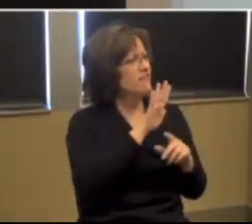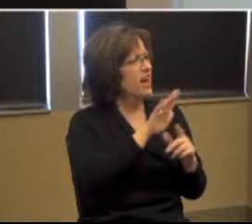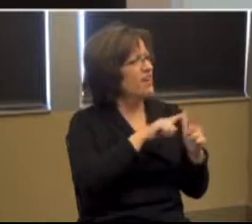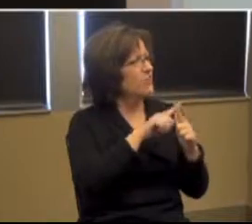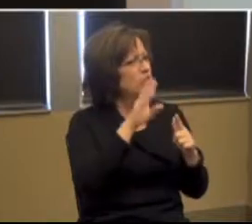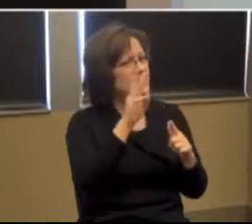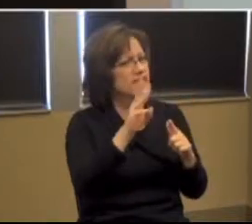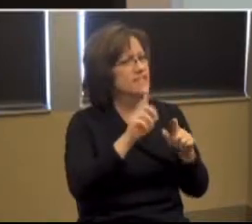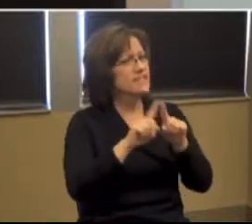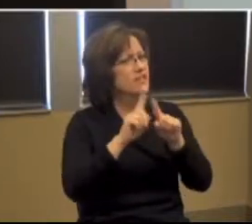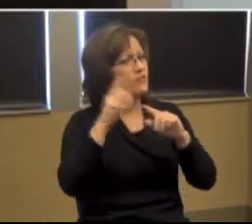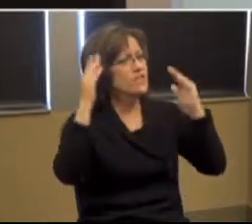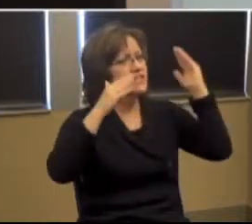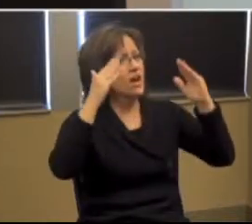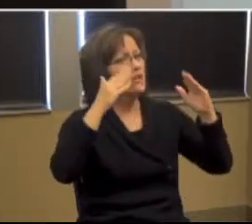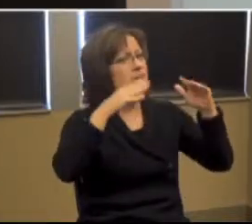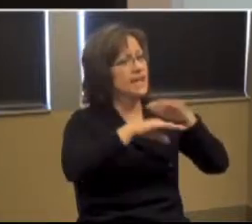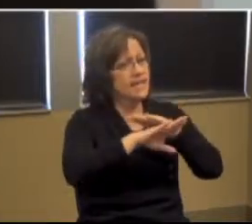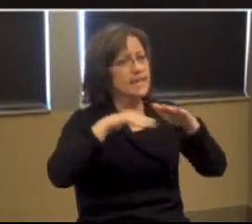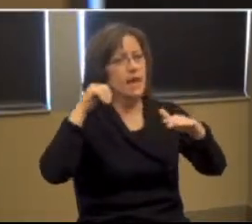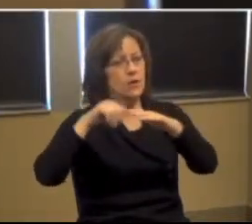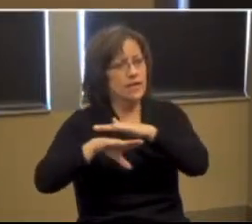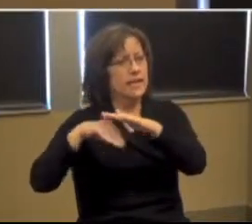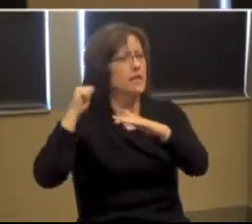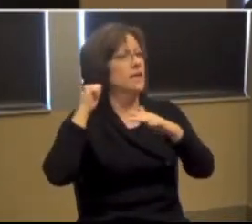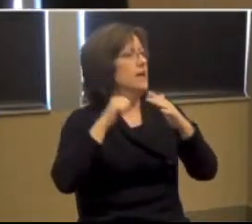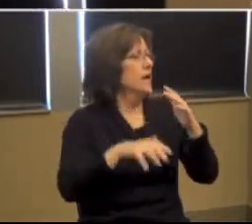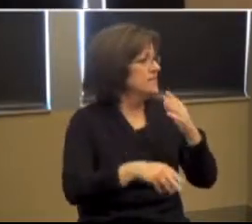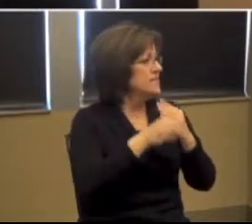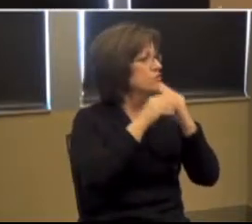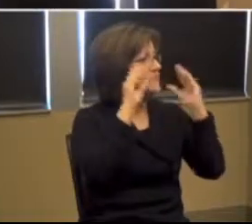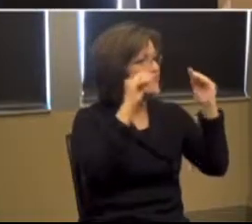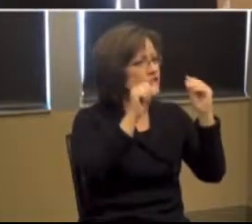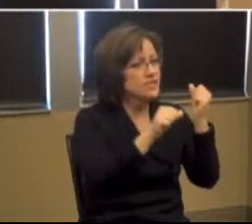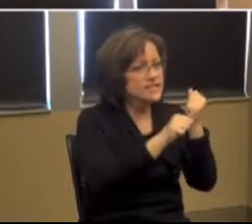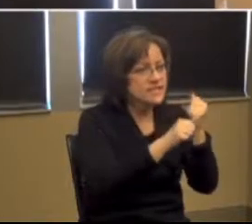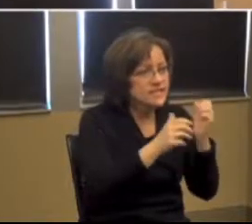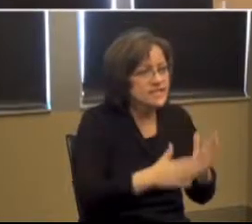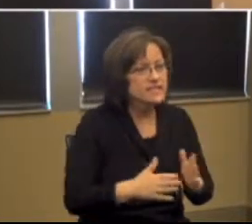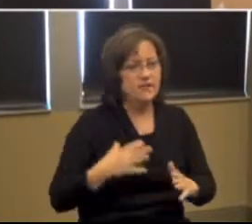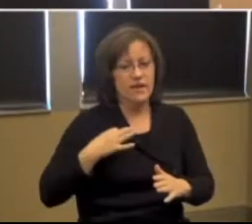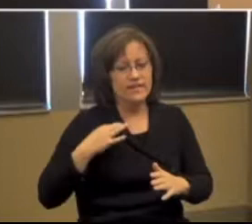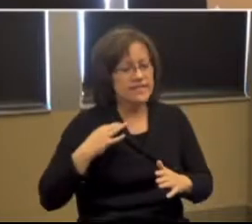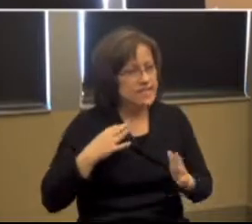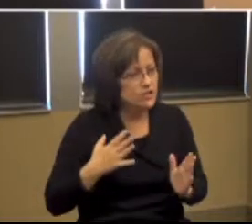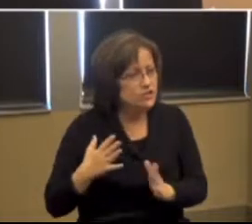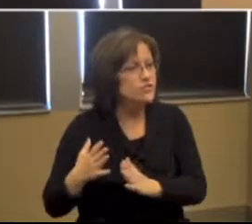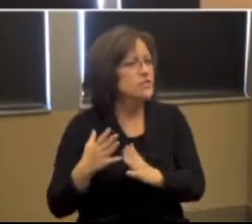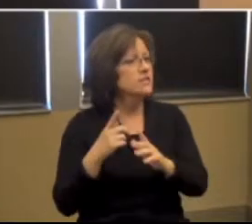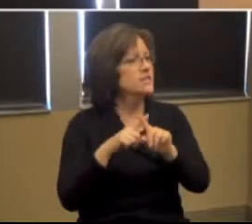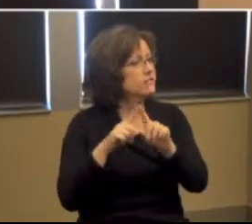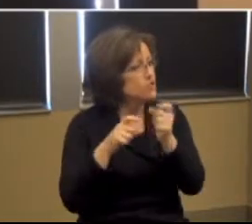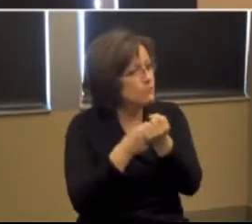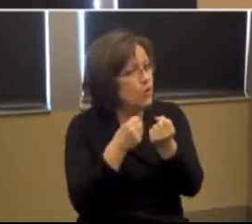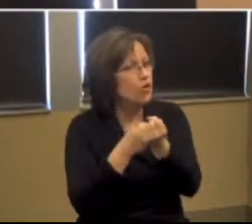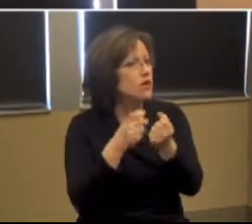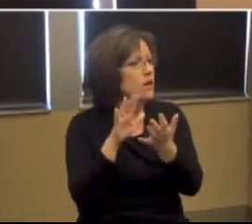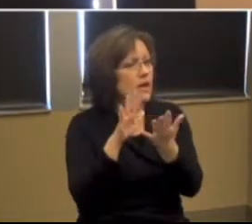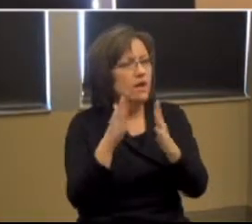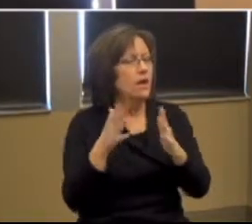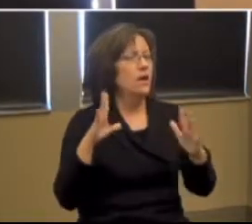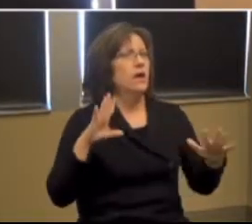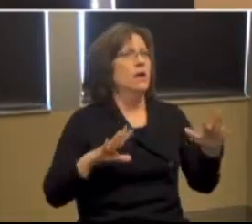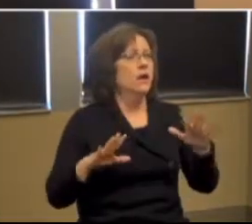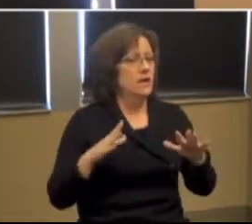6 bodies in his classroom, additional teaching assistants, volunteers, and supports. And so he actually needed to create